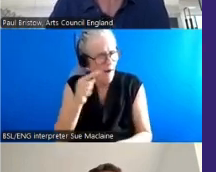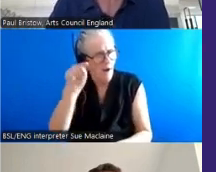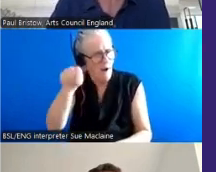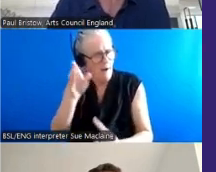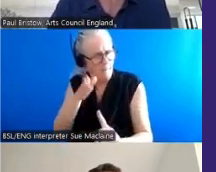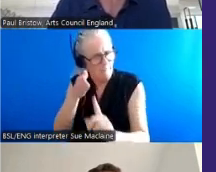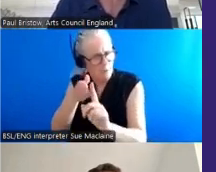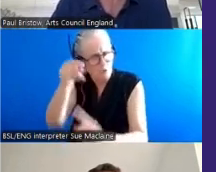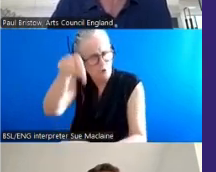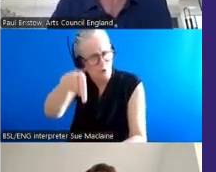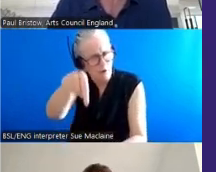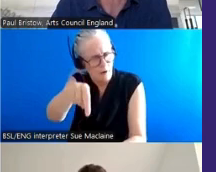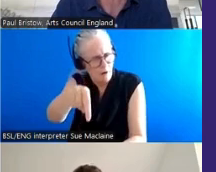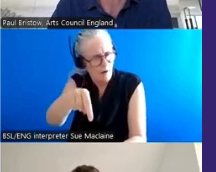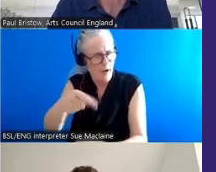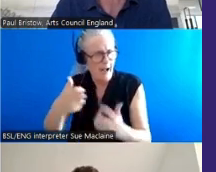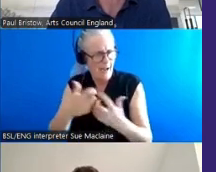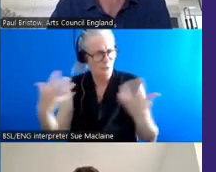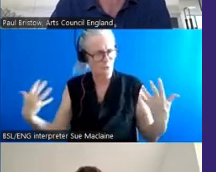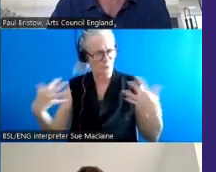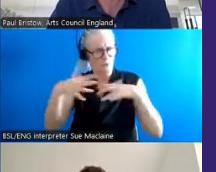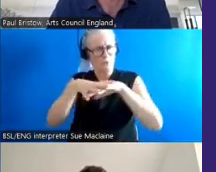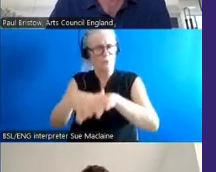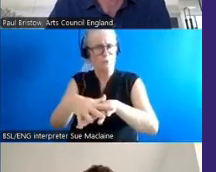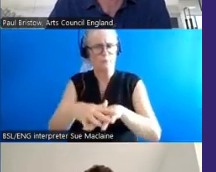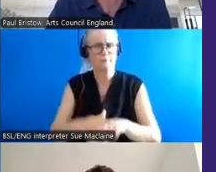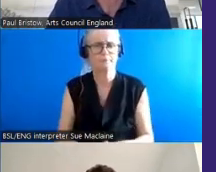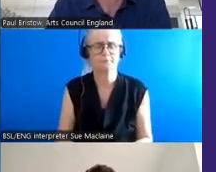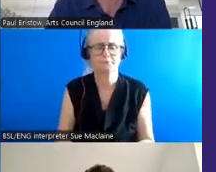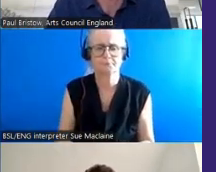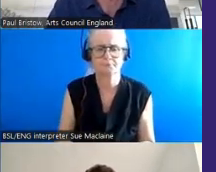what a rewired system might look like.